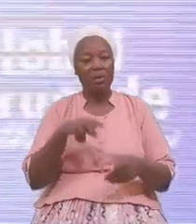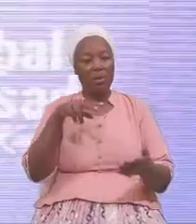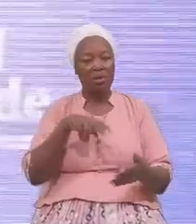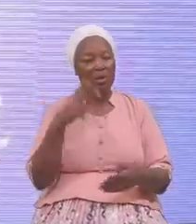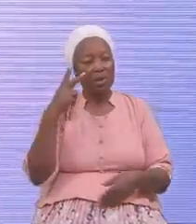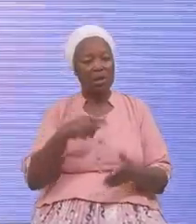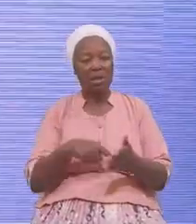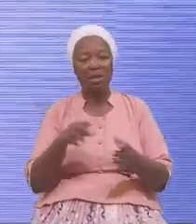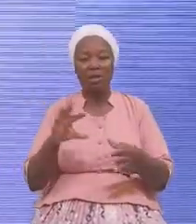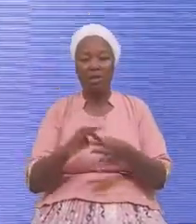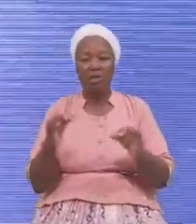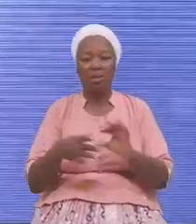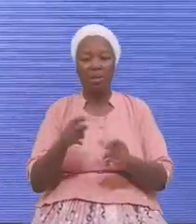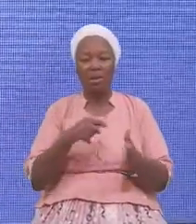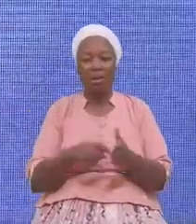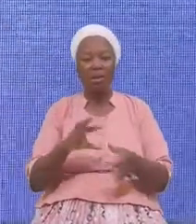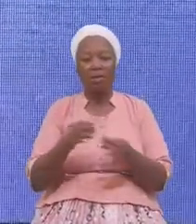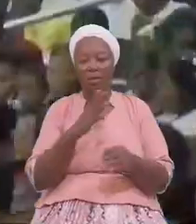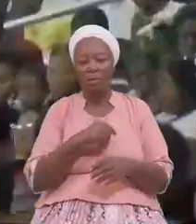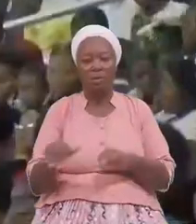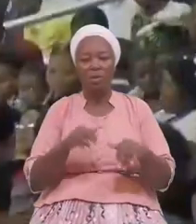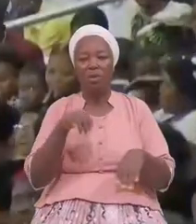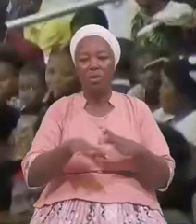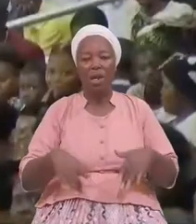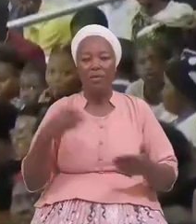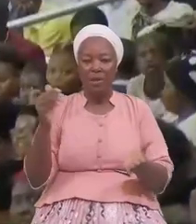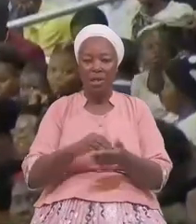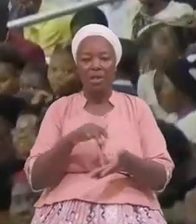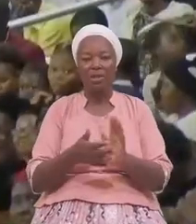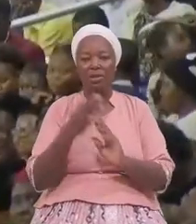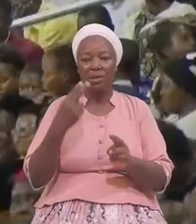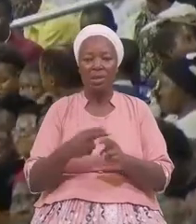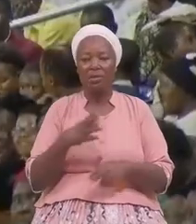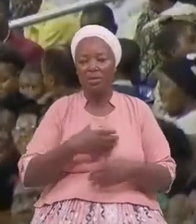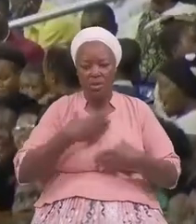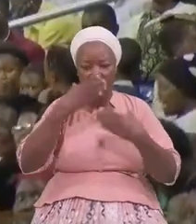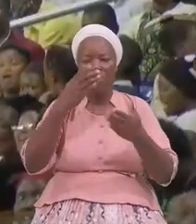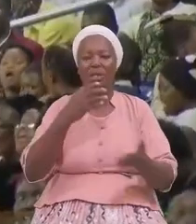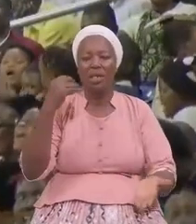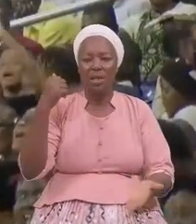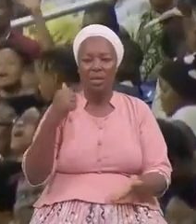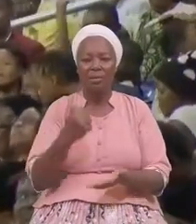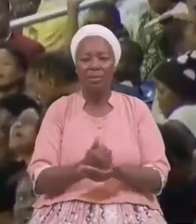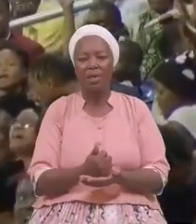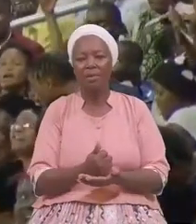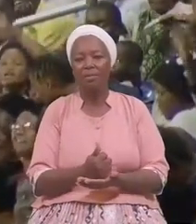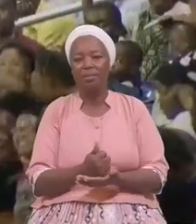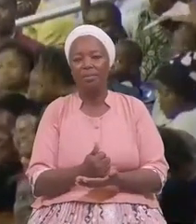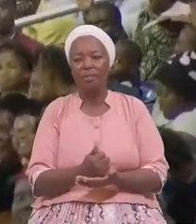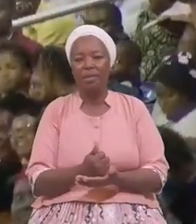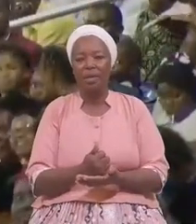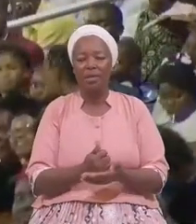story will be repeated in your life. Amen. Somebody is shouting amen. Amen. Somebody